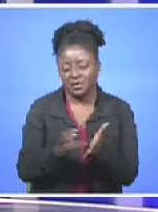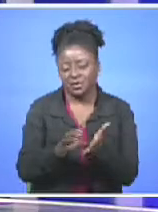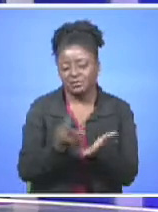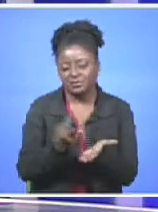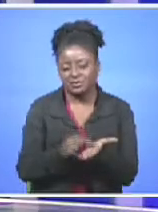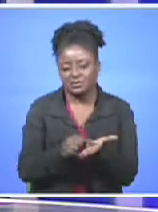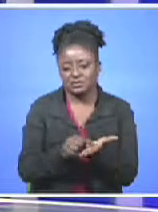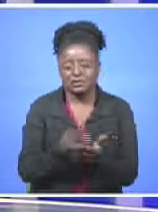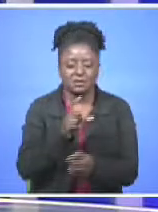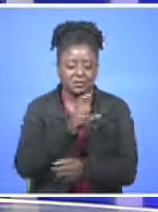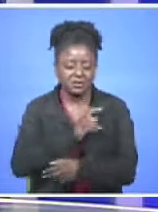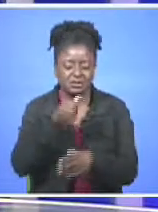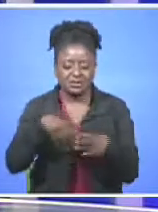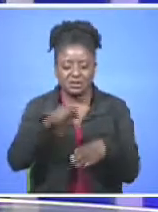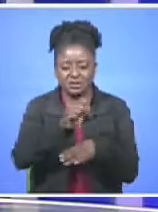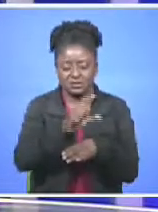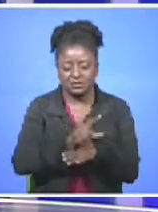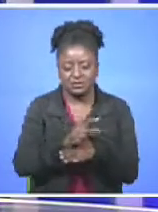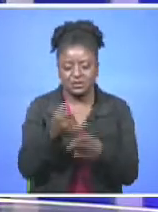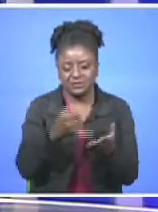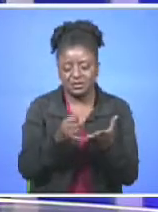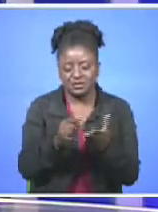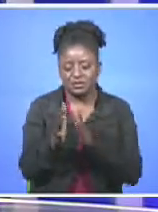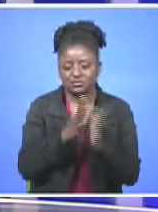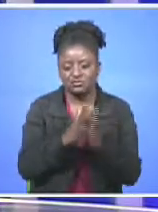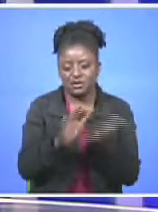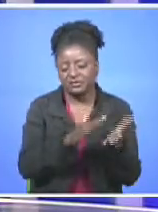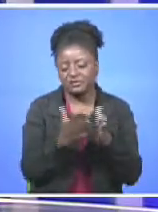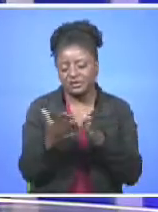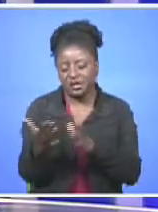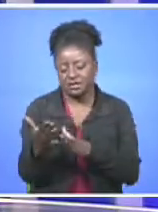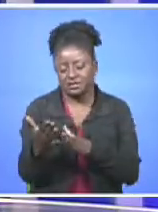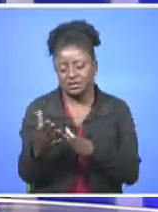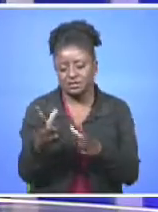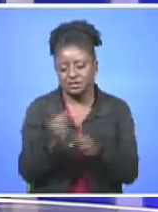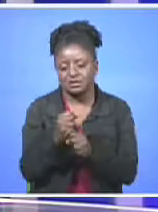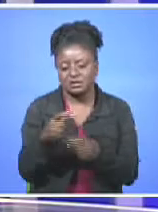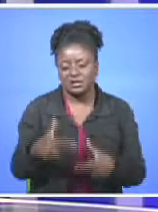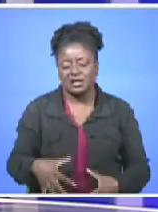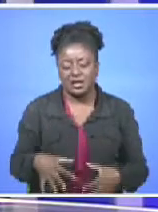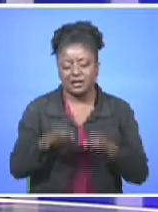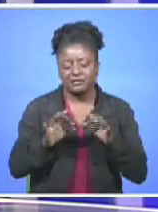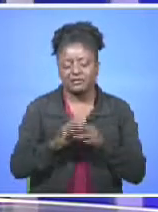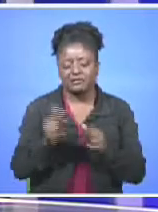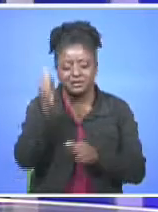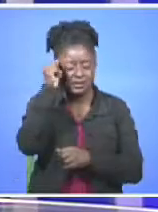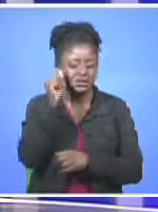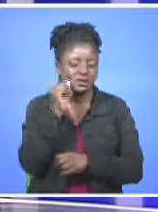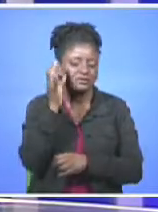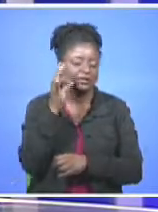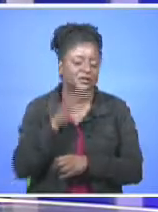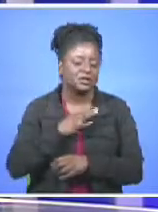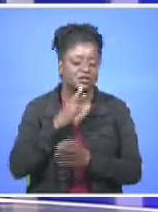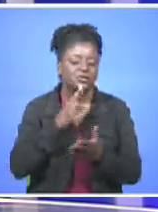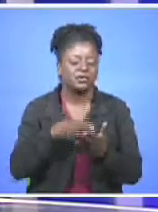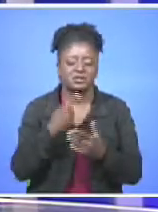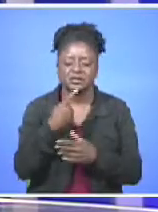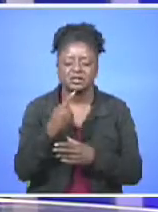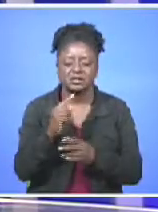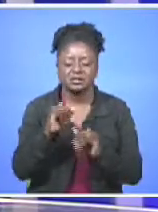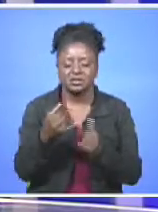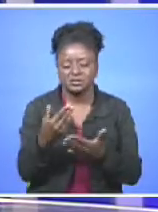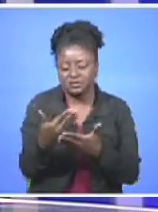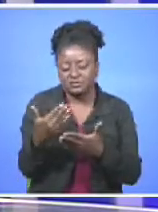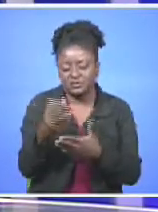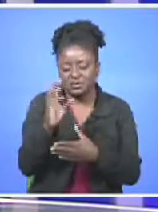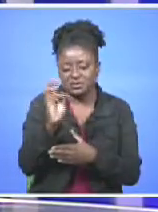Be tonight. Police in Eleuthera investigating a traffic fatality. It claimed the life of an adult female. Reports are that just before 6